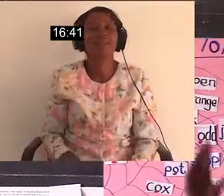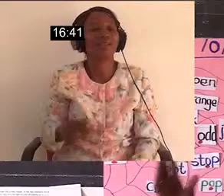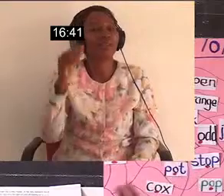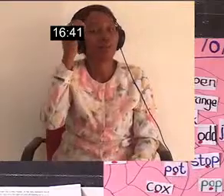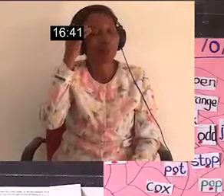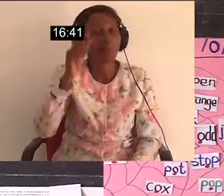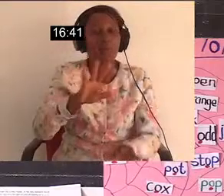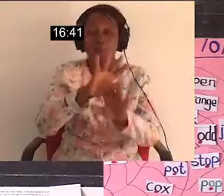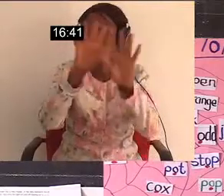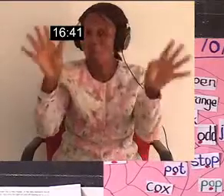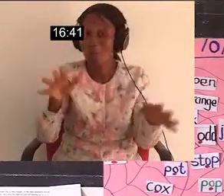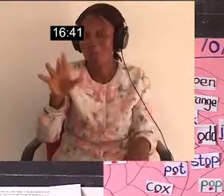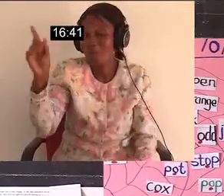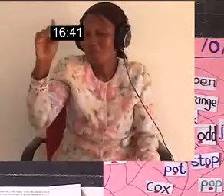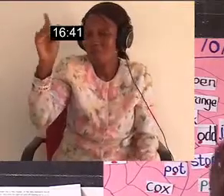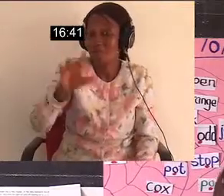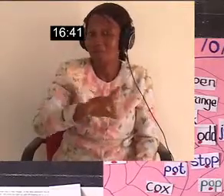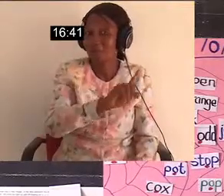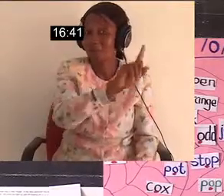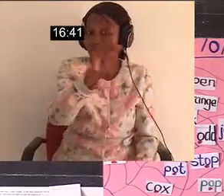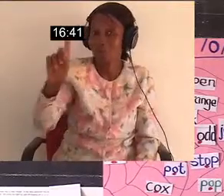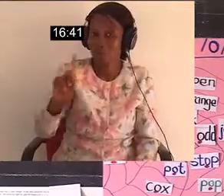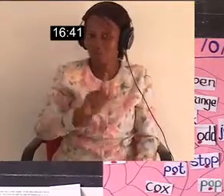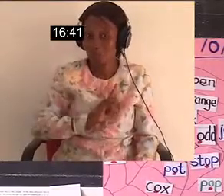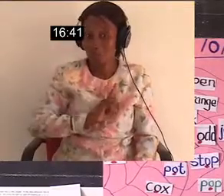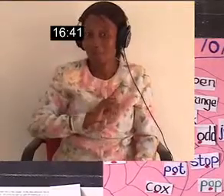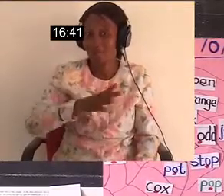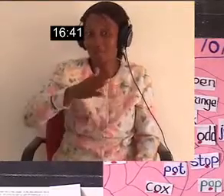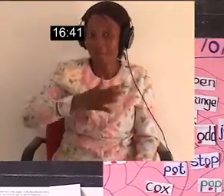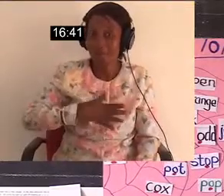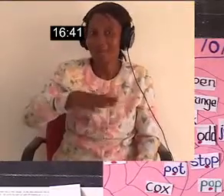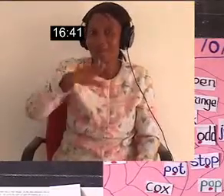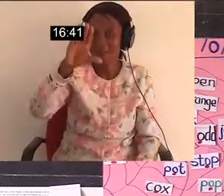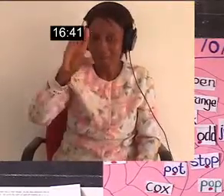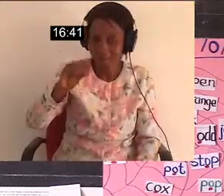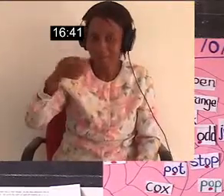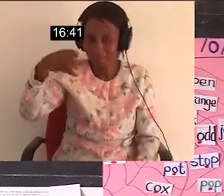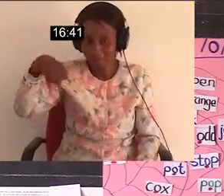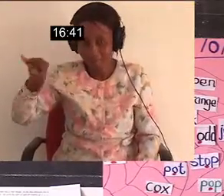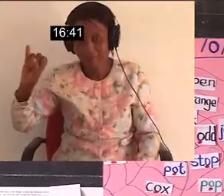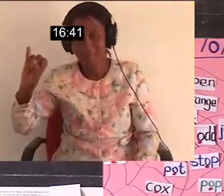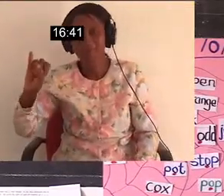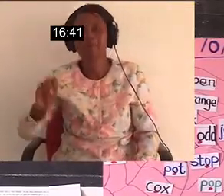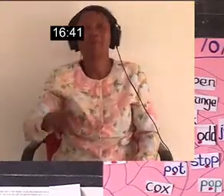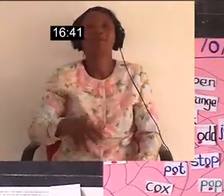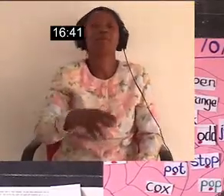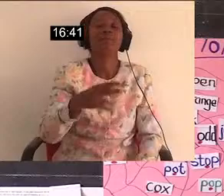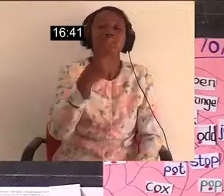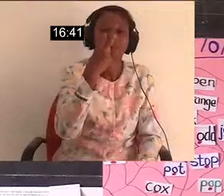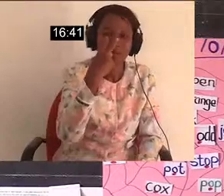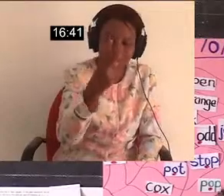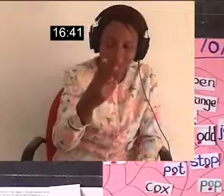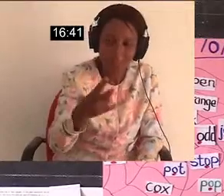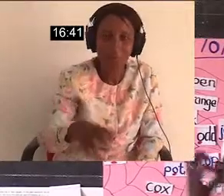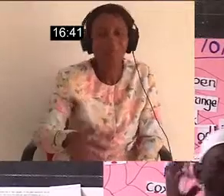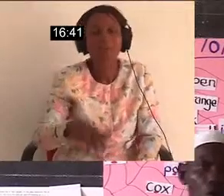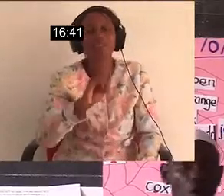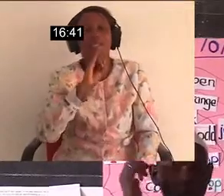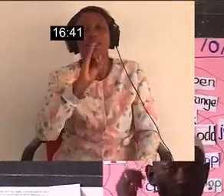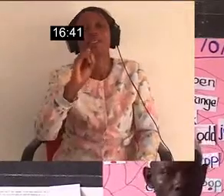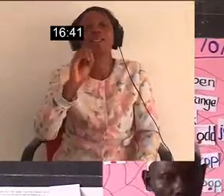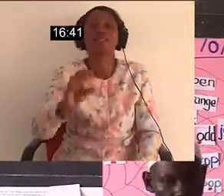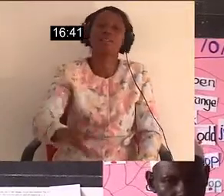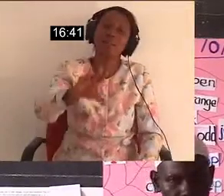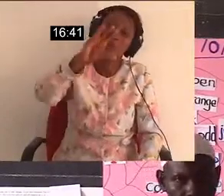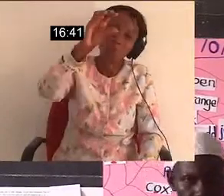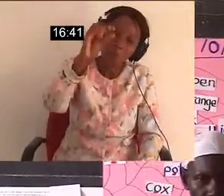Remember all what we are doing. Whatever we are doing, this focus there is O, O, O,